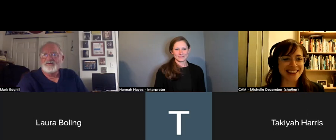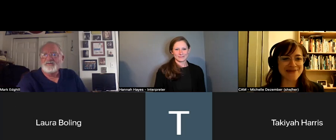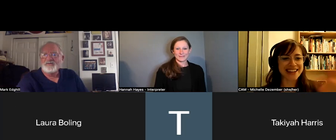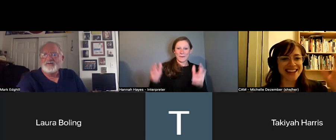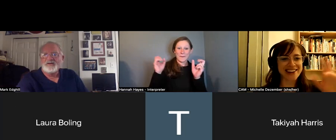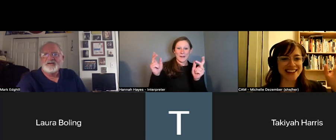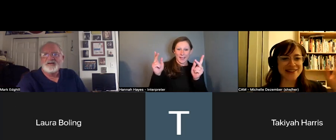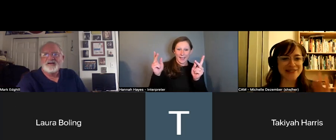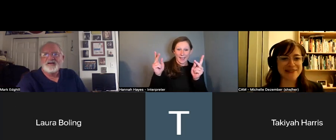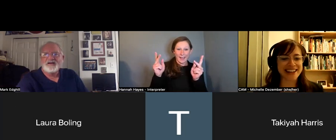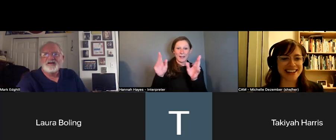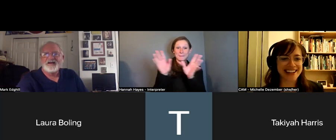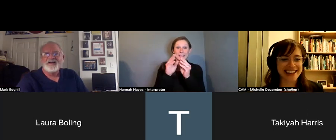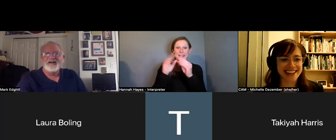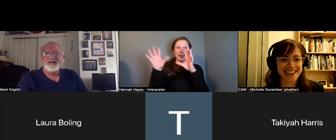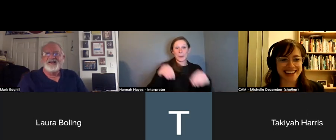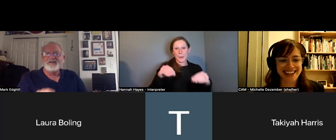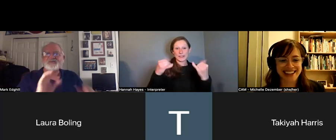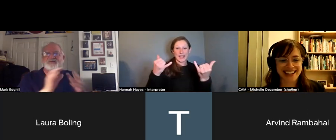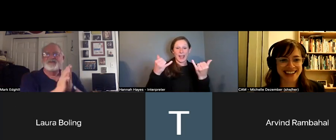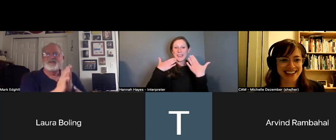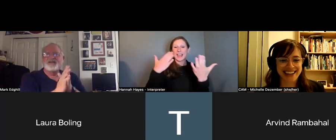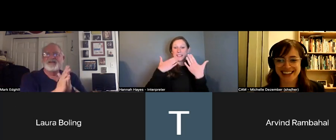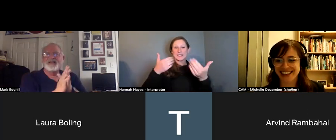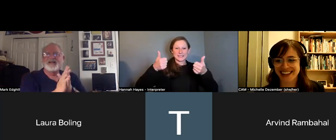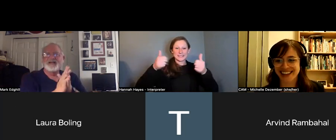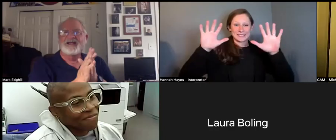Okay, I'll end the meeting now. Thank you, everybody.